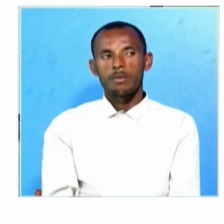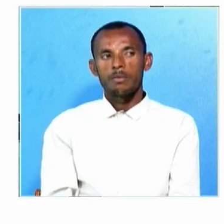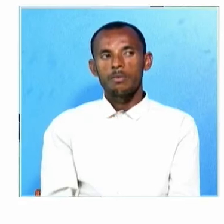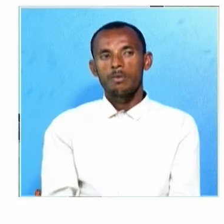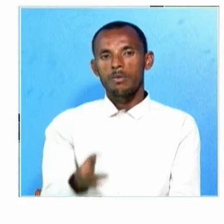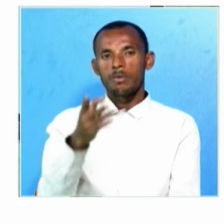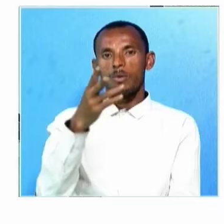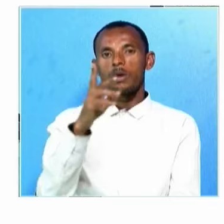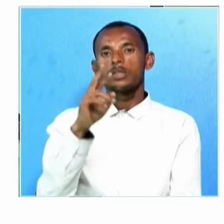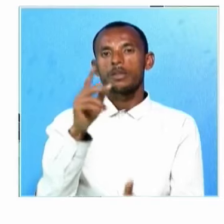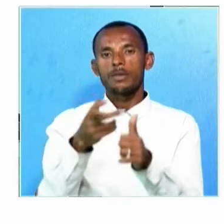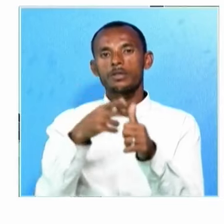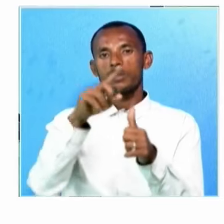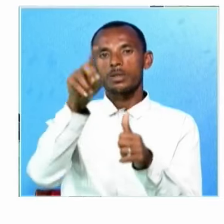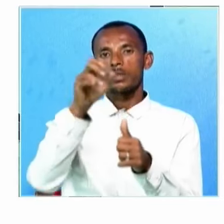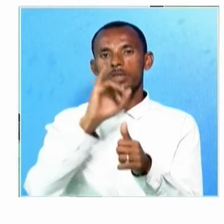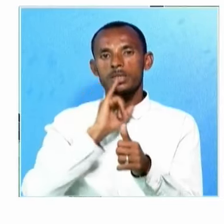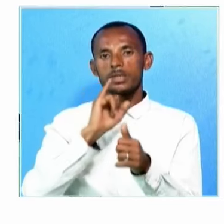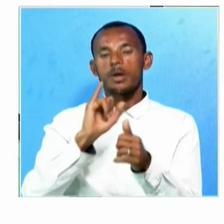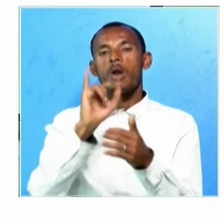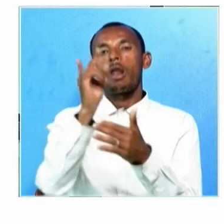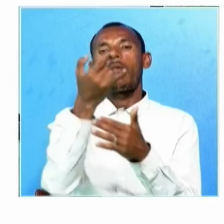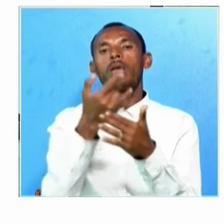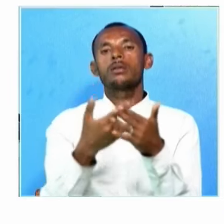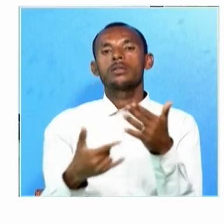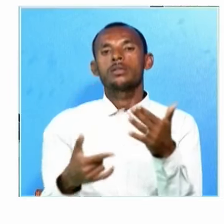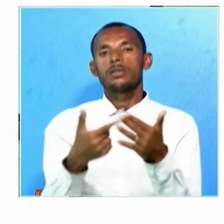question is the first question. List